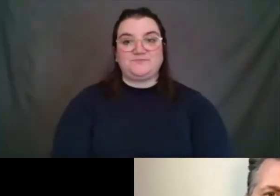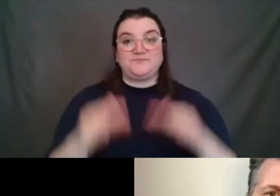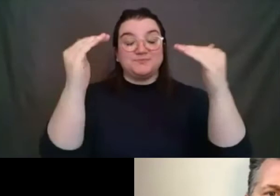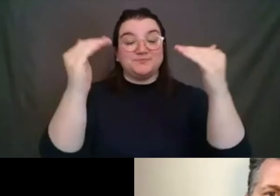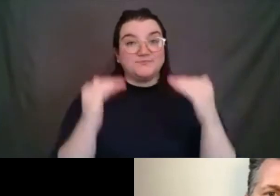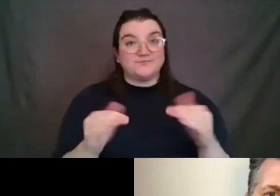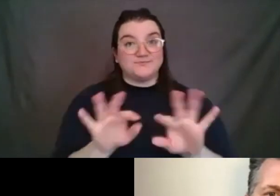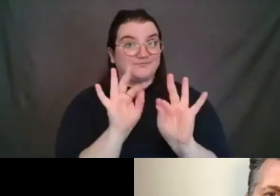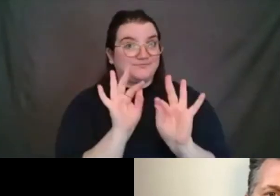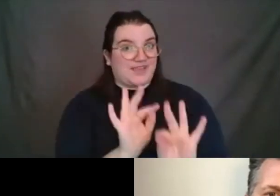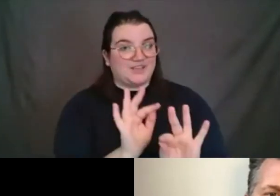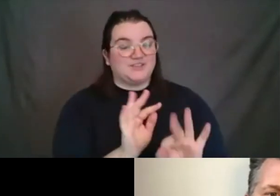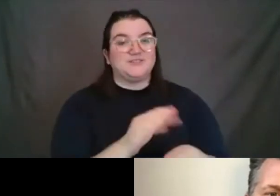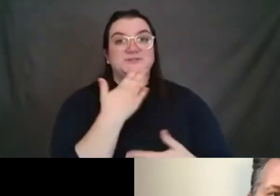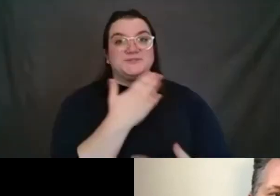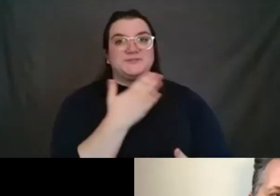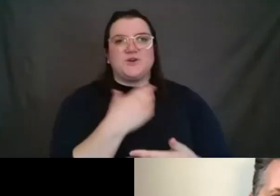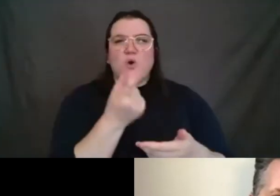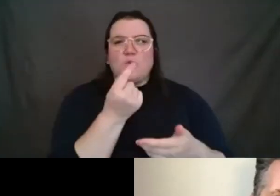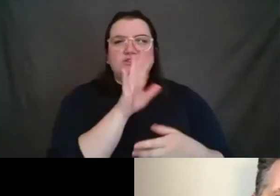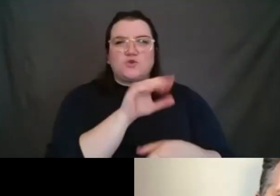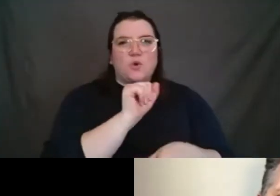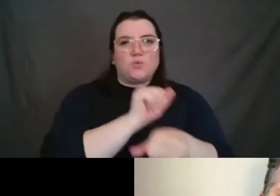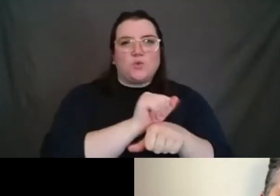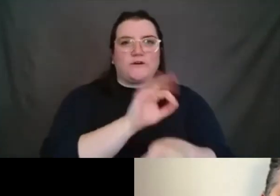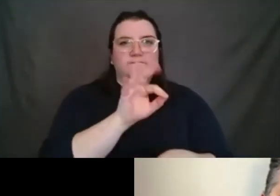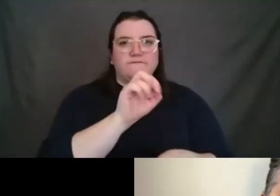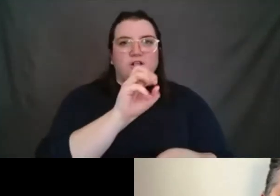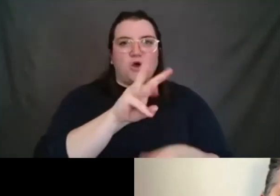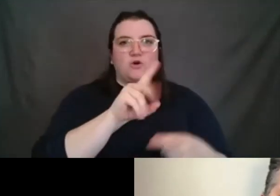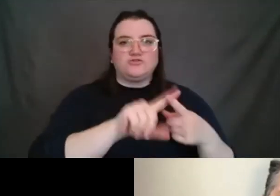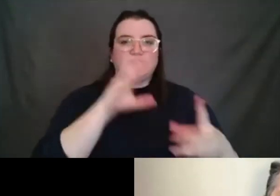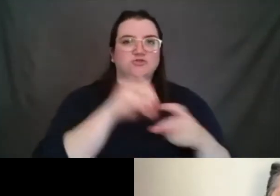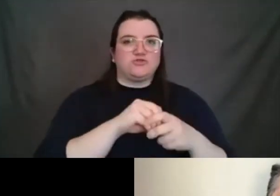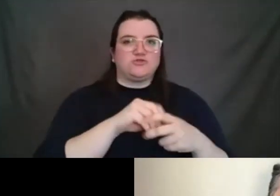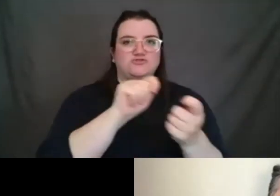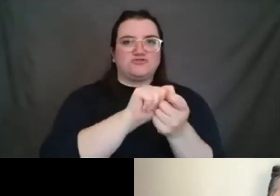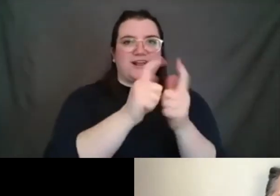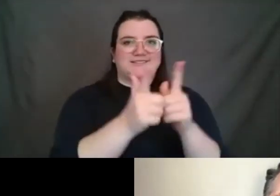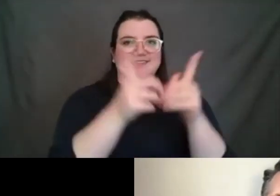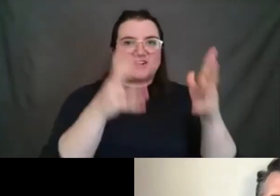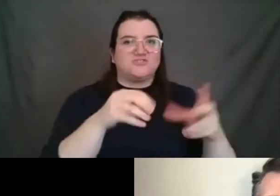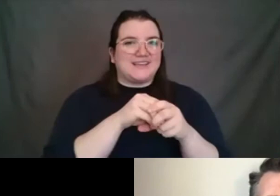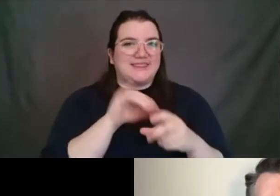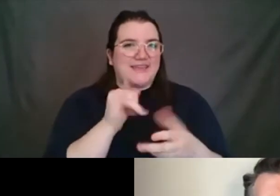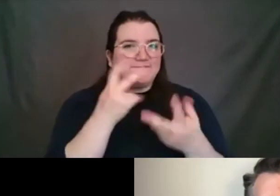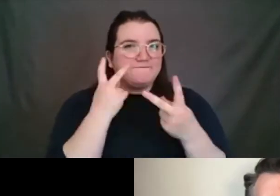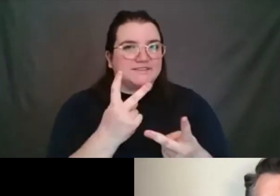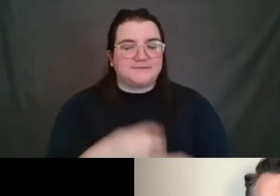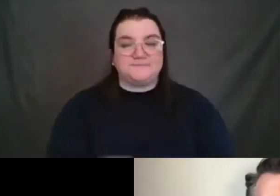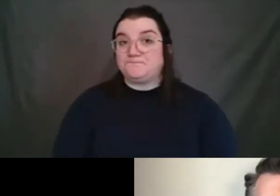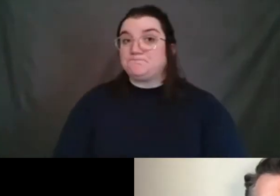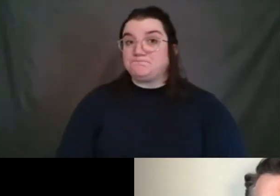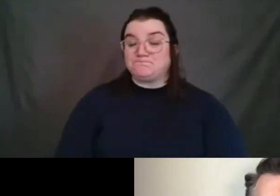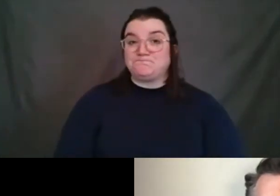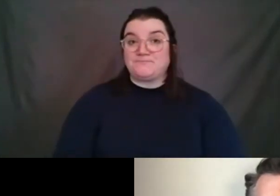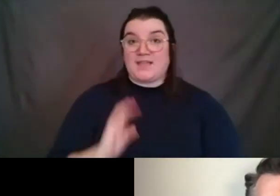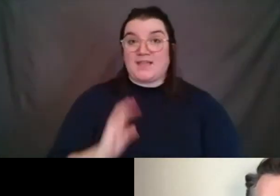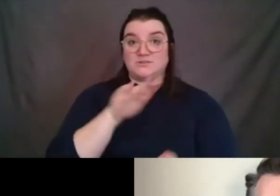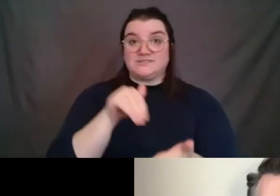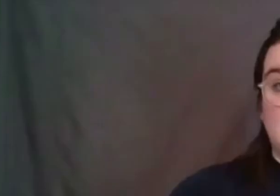workflow to include translators in the visit itself? Sure. So at our center, we use an